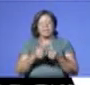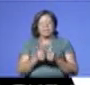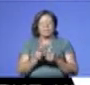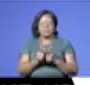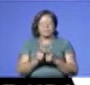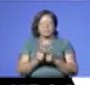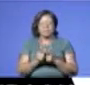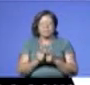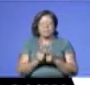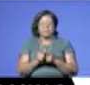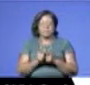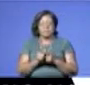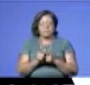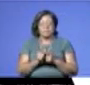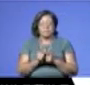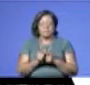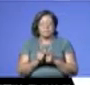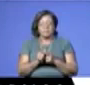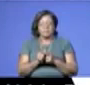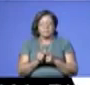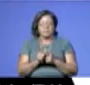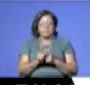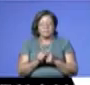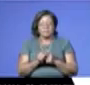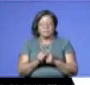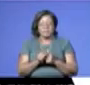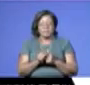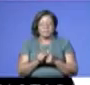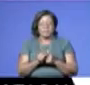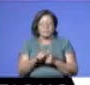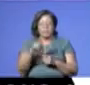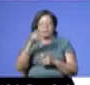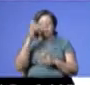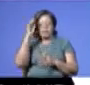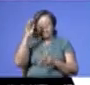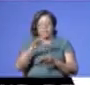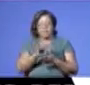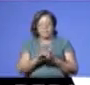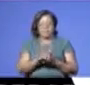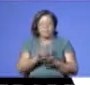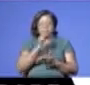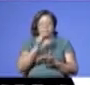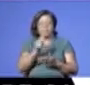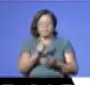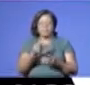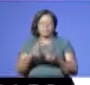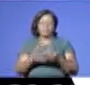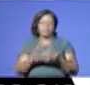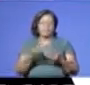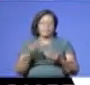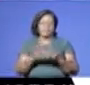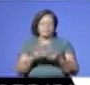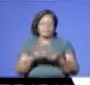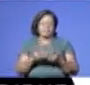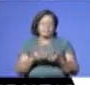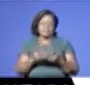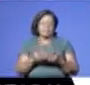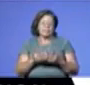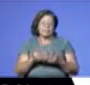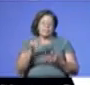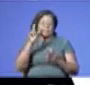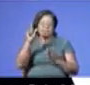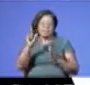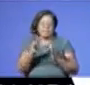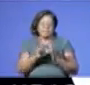to. So, yeah. For her husband, it wasn't so easy. And as for the lessons she's pulled from